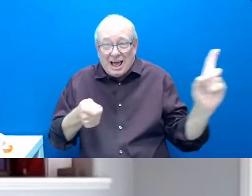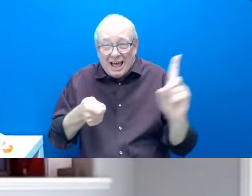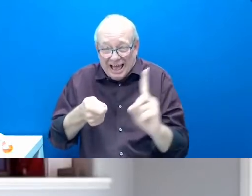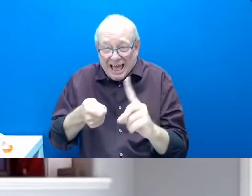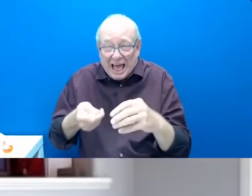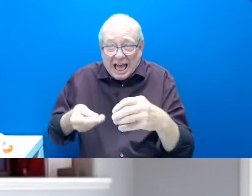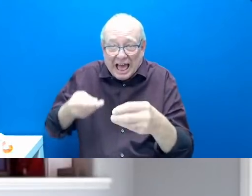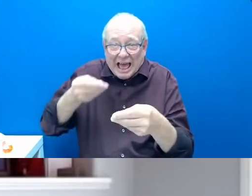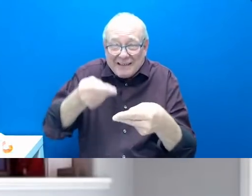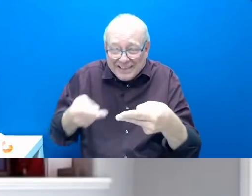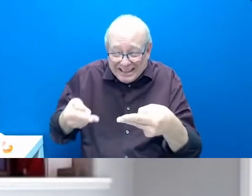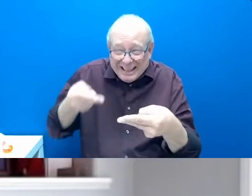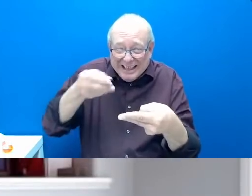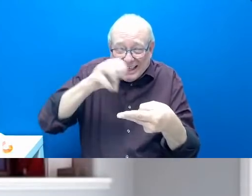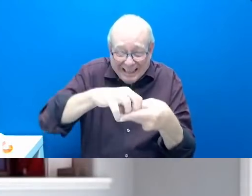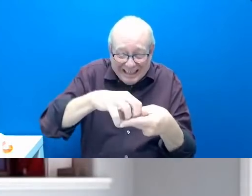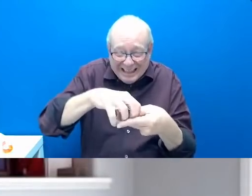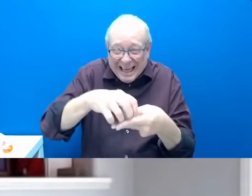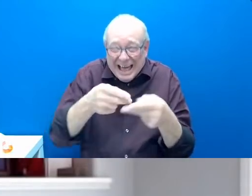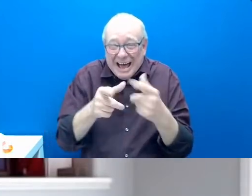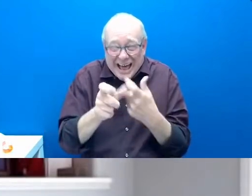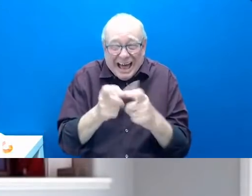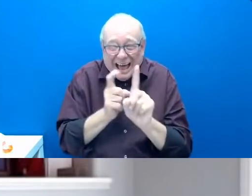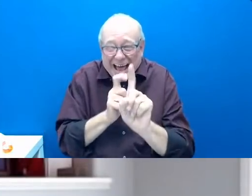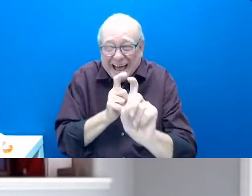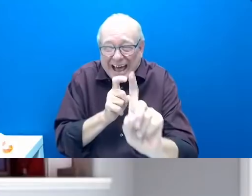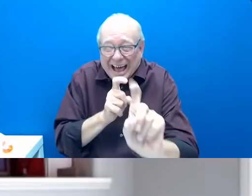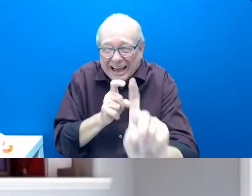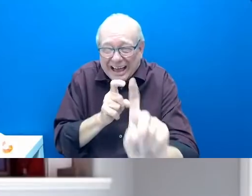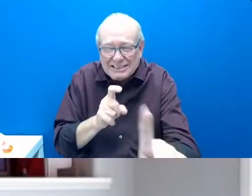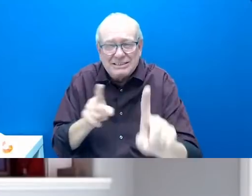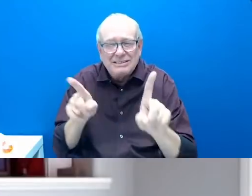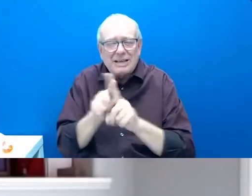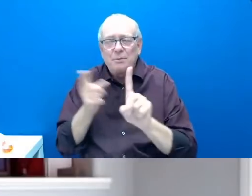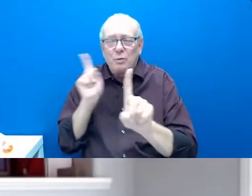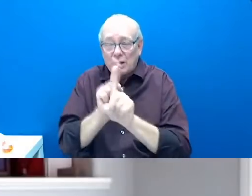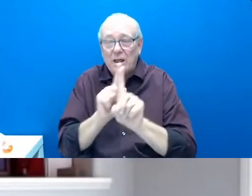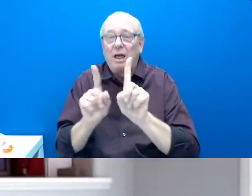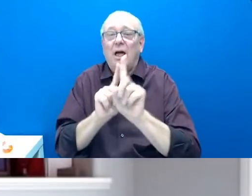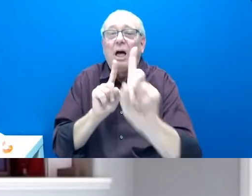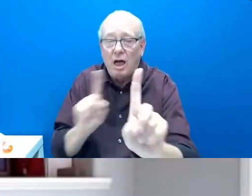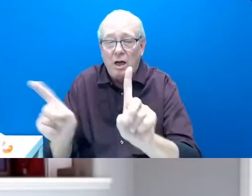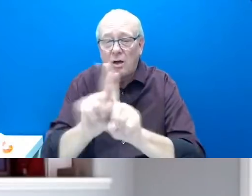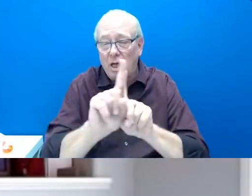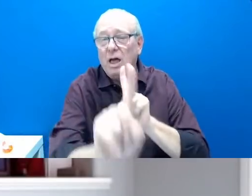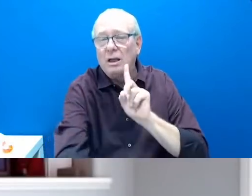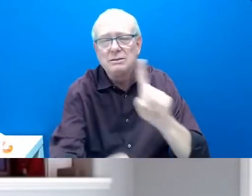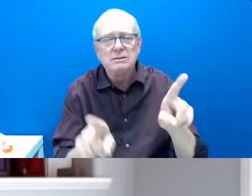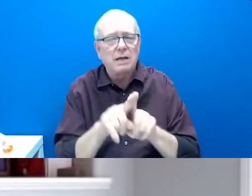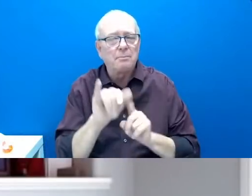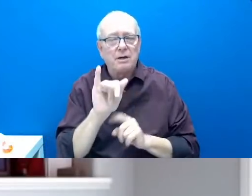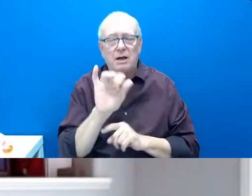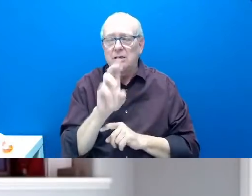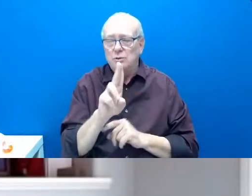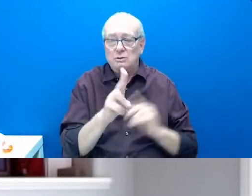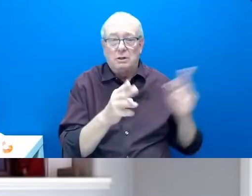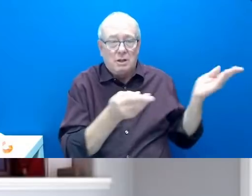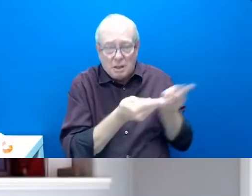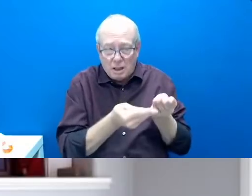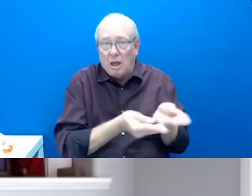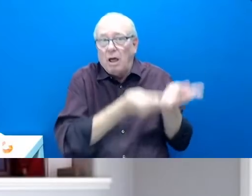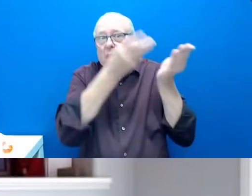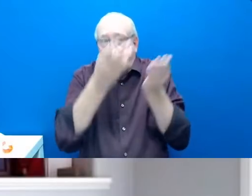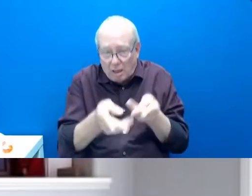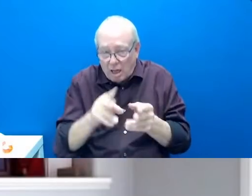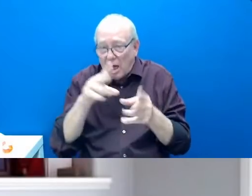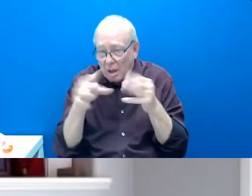someone else and they have to run as well as a relay. And that's very much like the handoff in a critical care transport. There are many potential problems that can